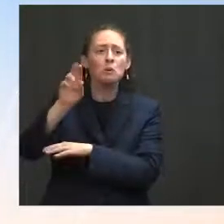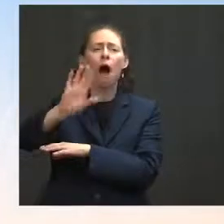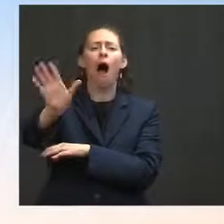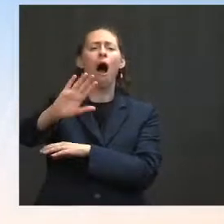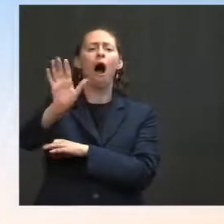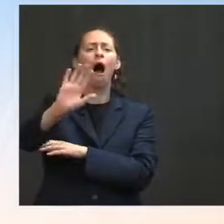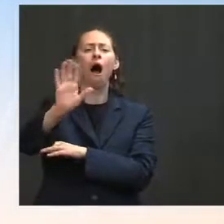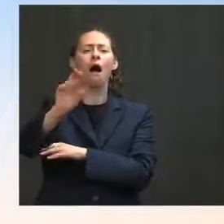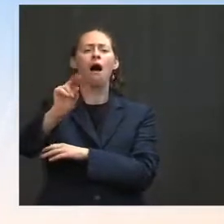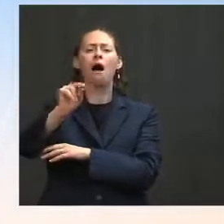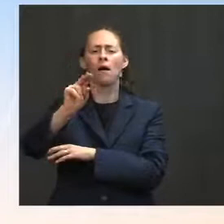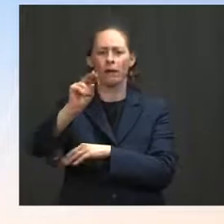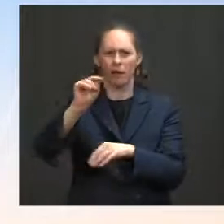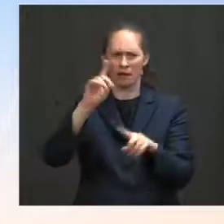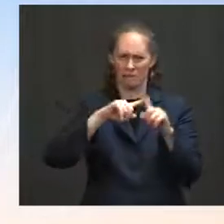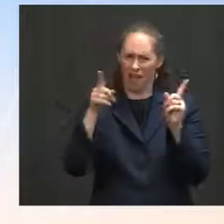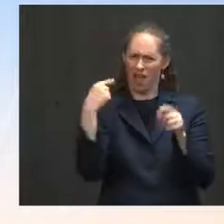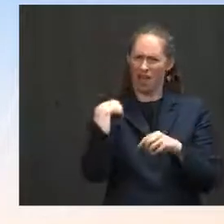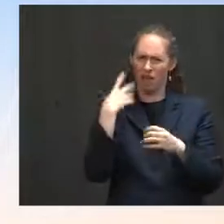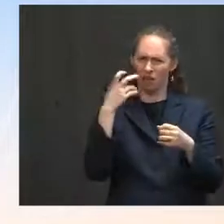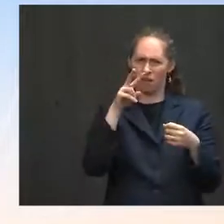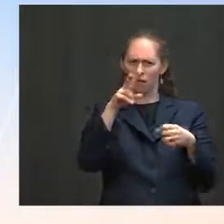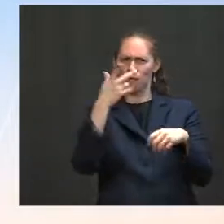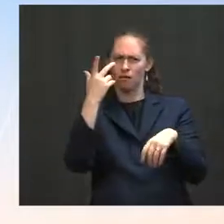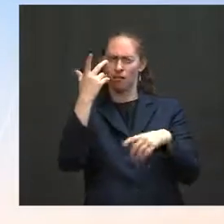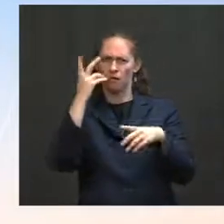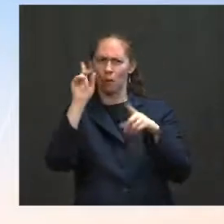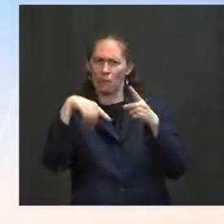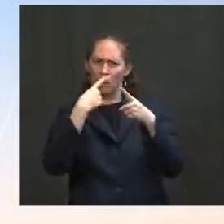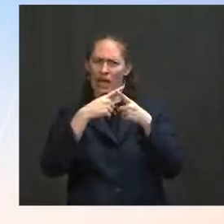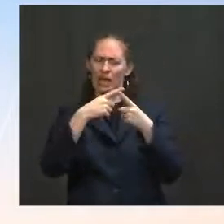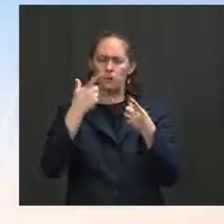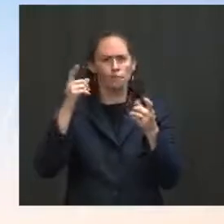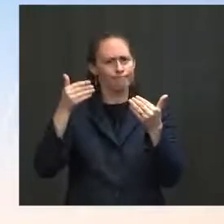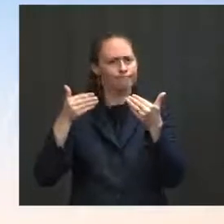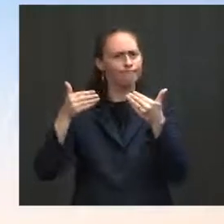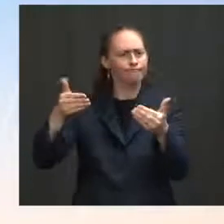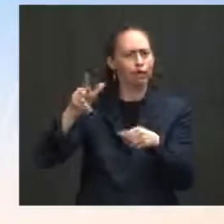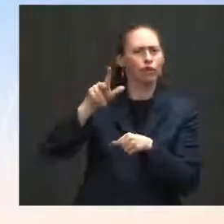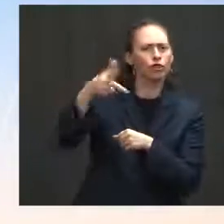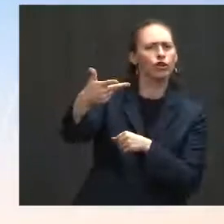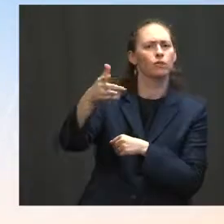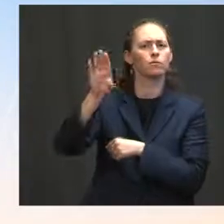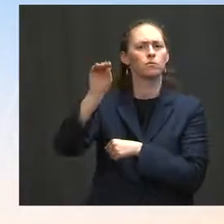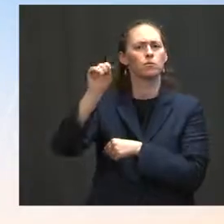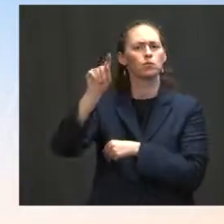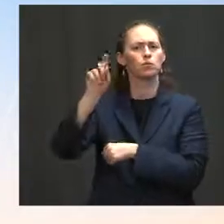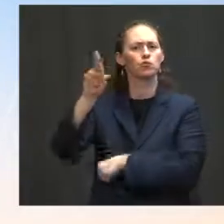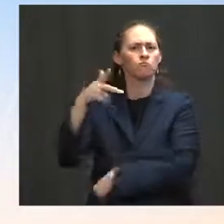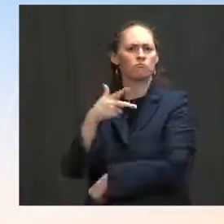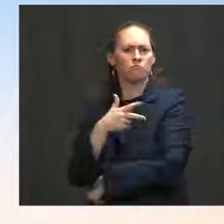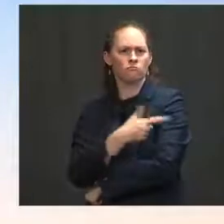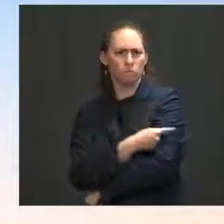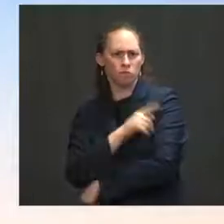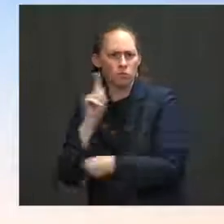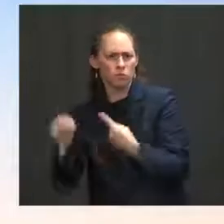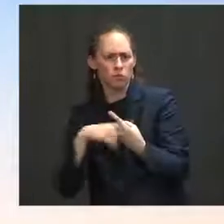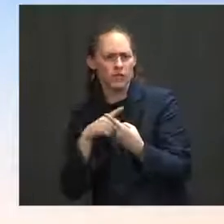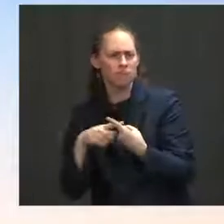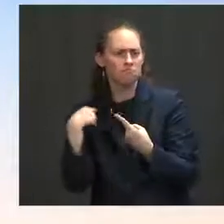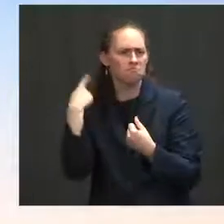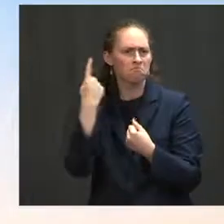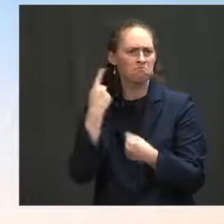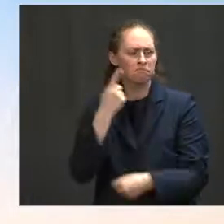looking at on when that would be recommended, especially as it pertains to meeting vaccination requirements to forego things